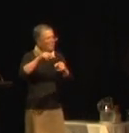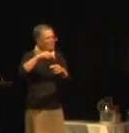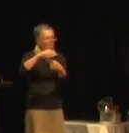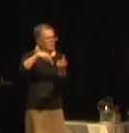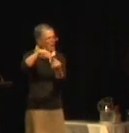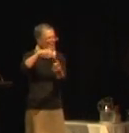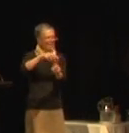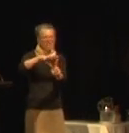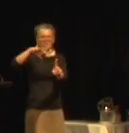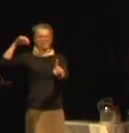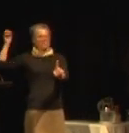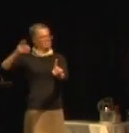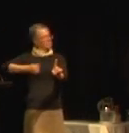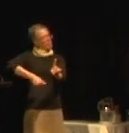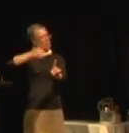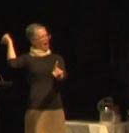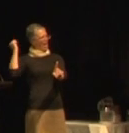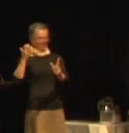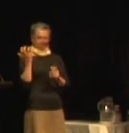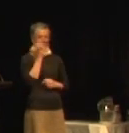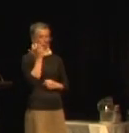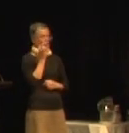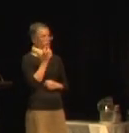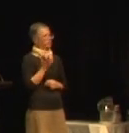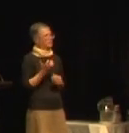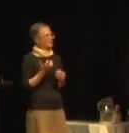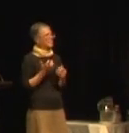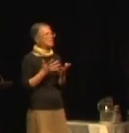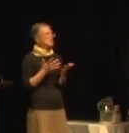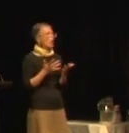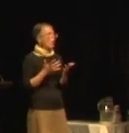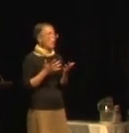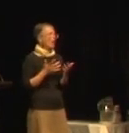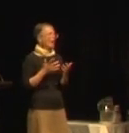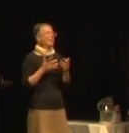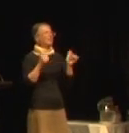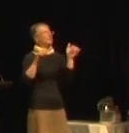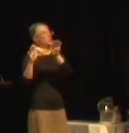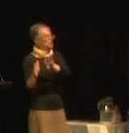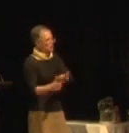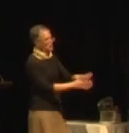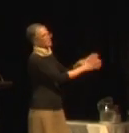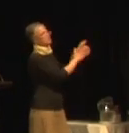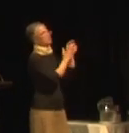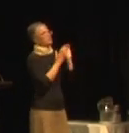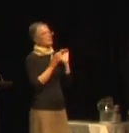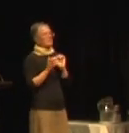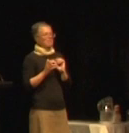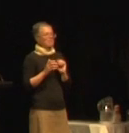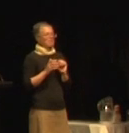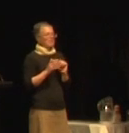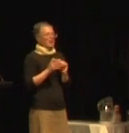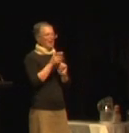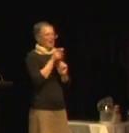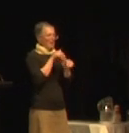that came over them when I said museum or UN. So I ran it another couple ways. I just said, it's a place. I tried not to use the word museum, not to